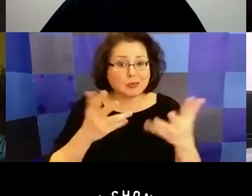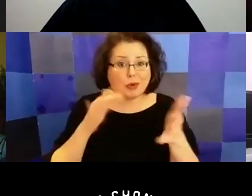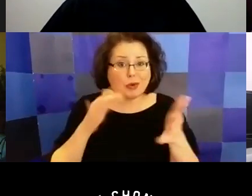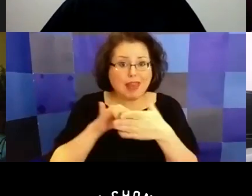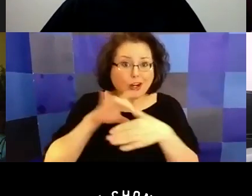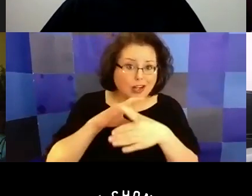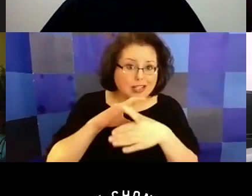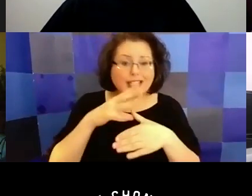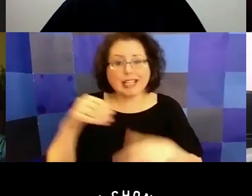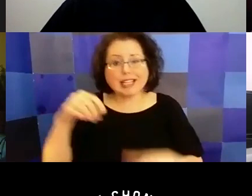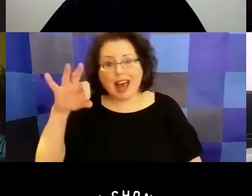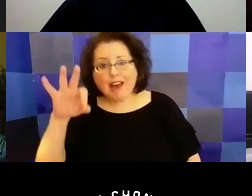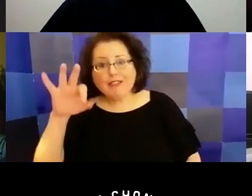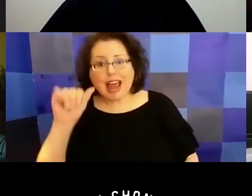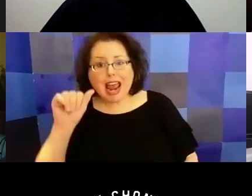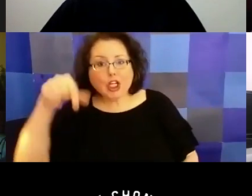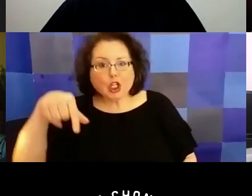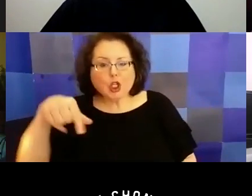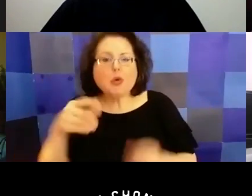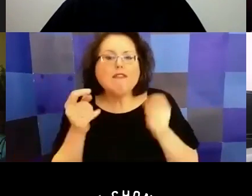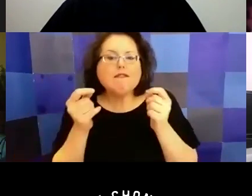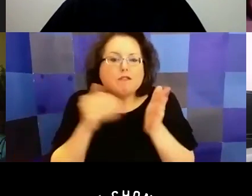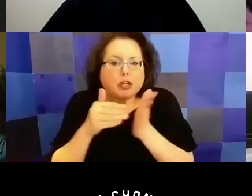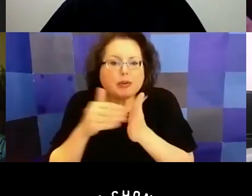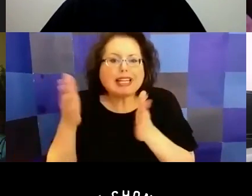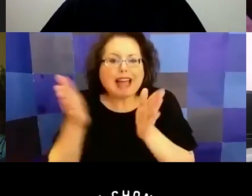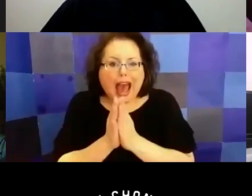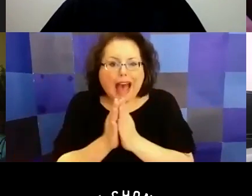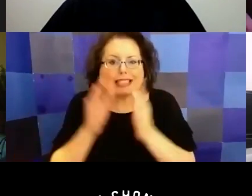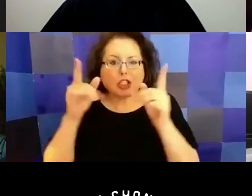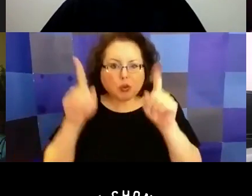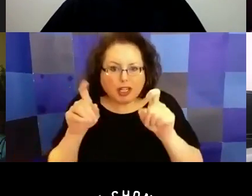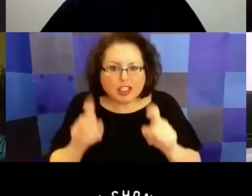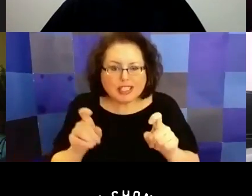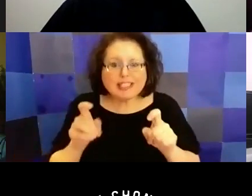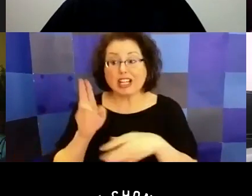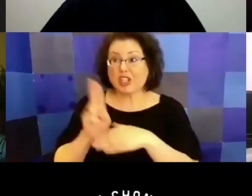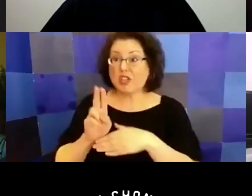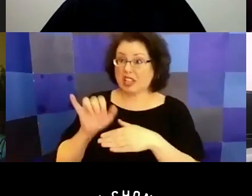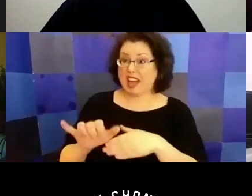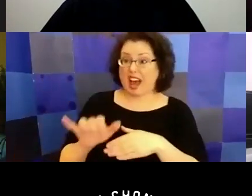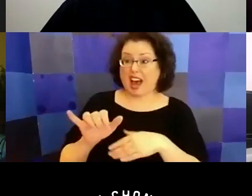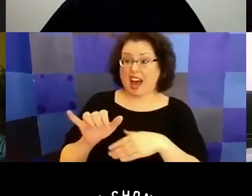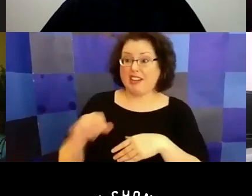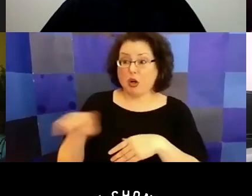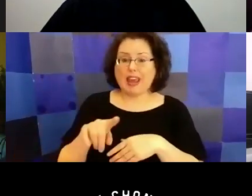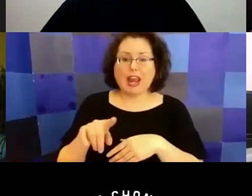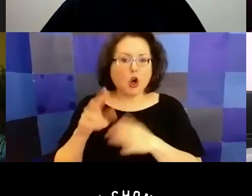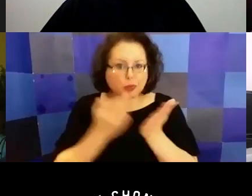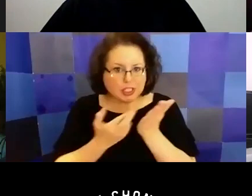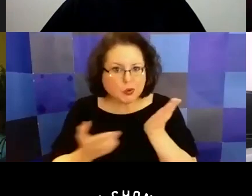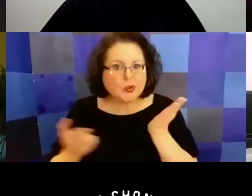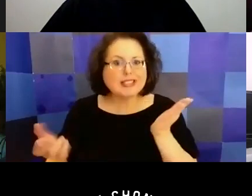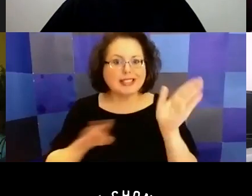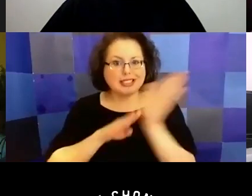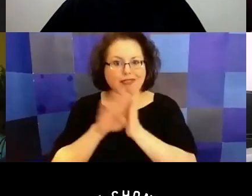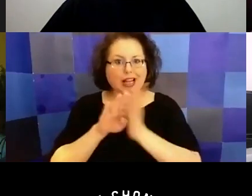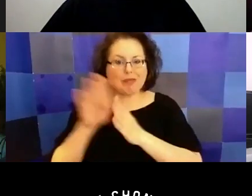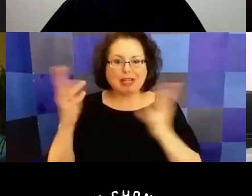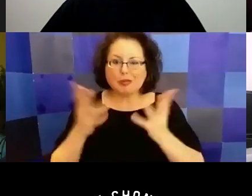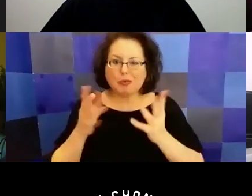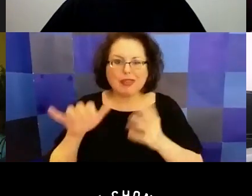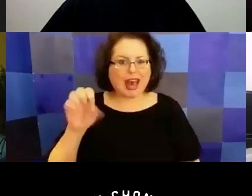FAQs would be and how to distribute those, using existing networks and resources and developing kind of what are stakeholder